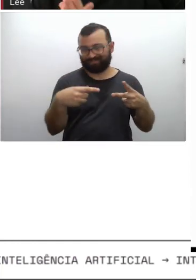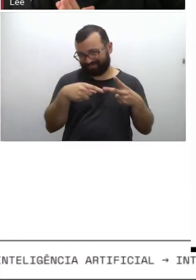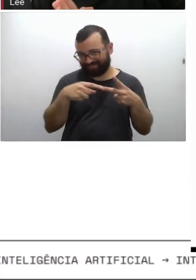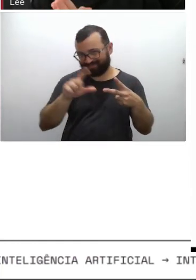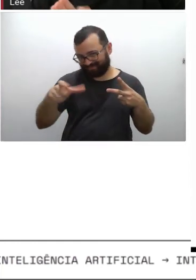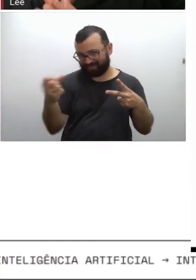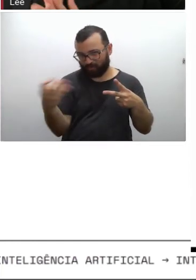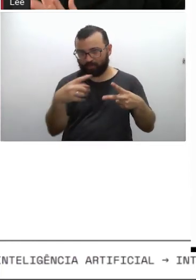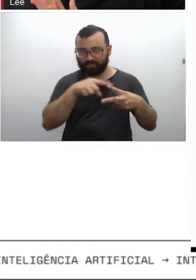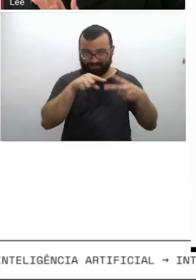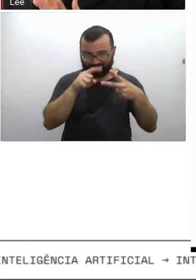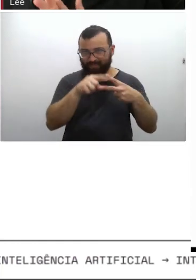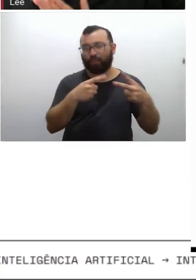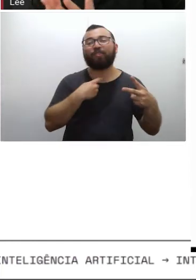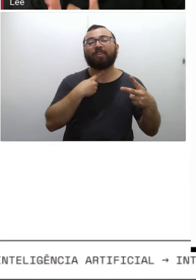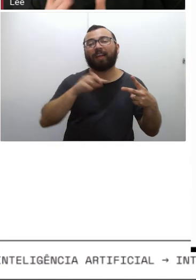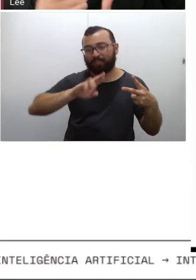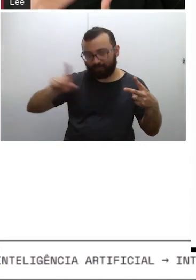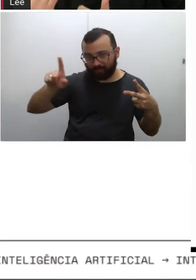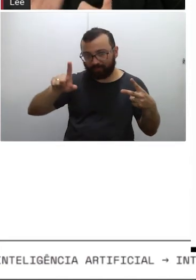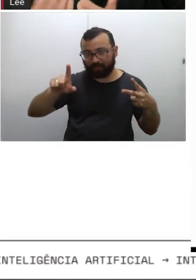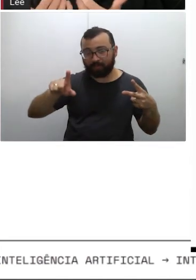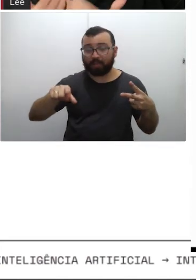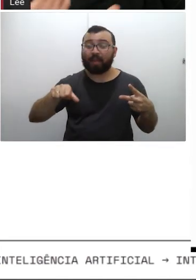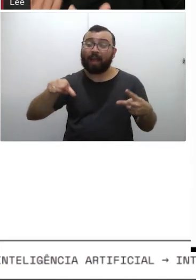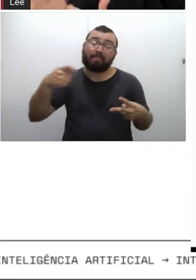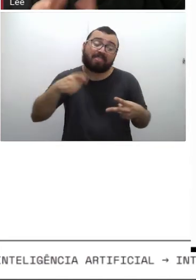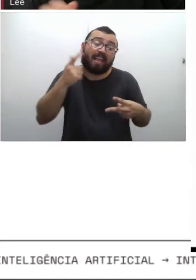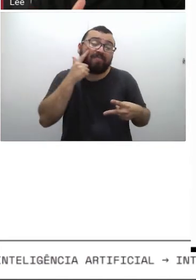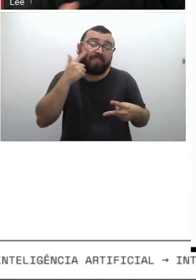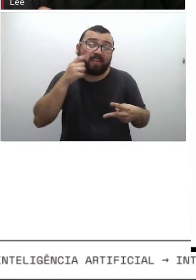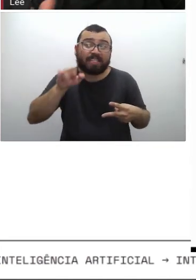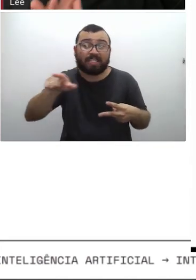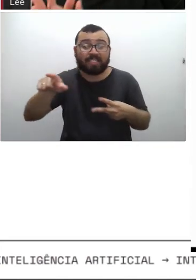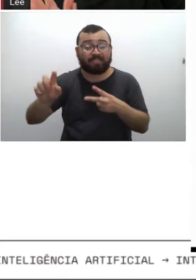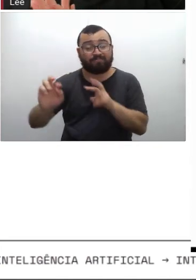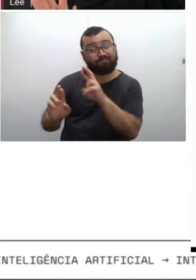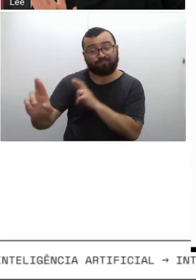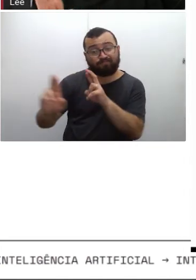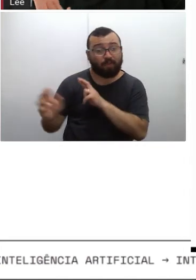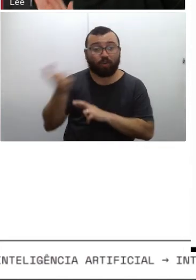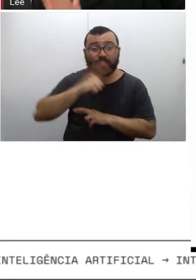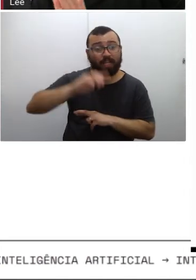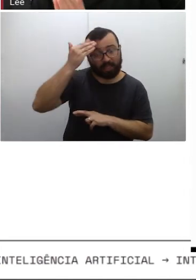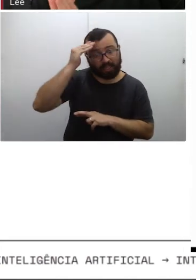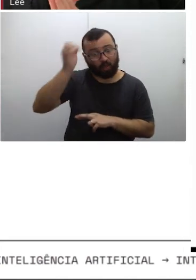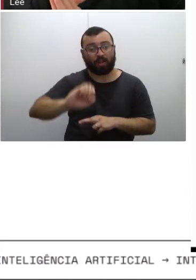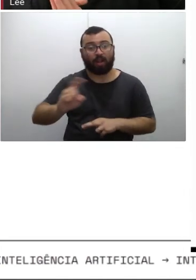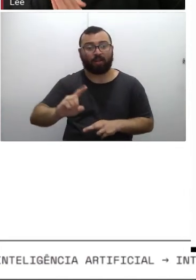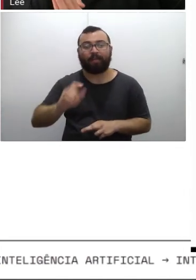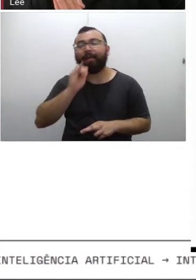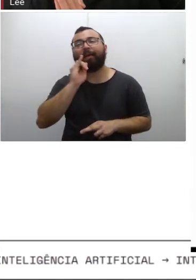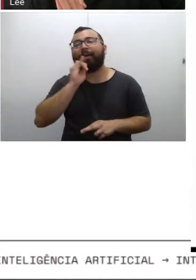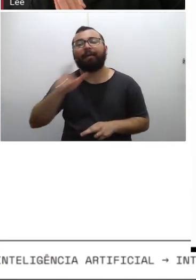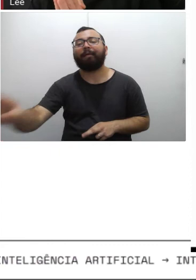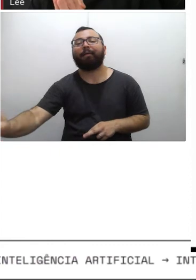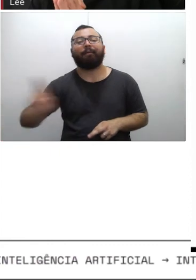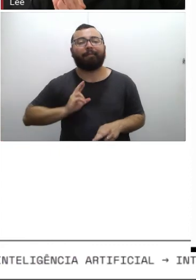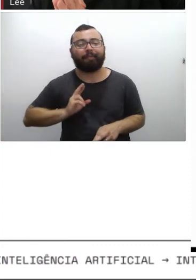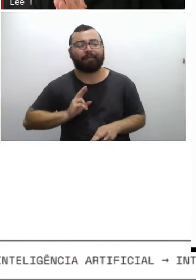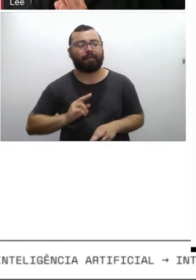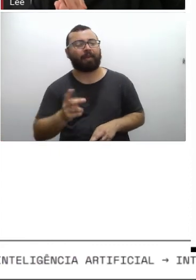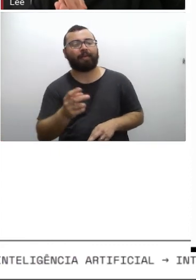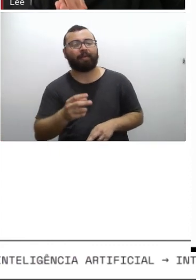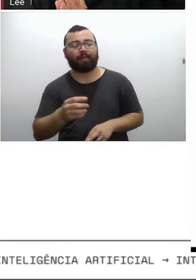card intent. And then you have the test data or the end user that communicates with your chatbot, and it says like, my account